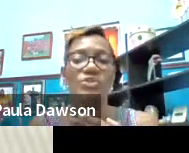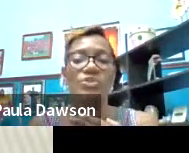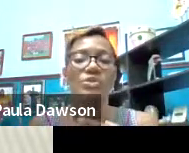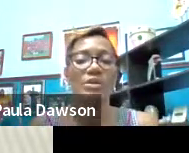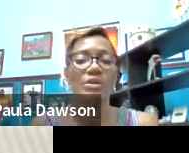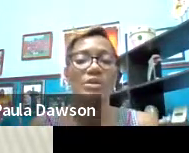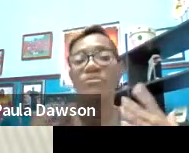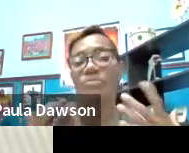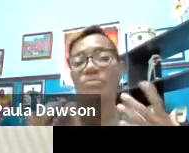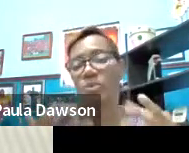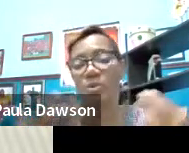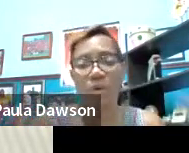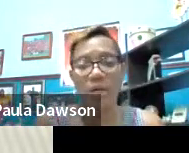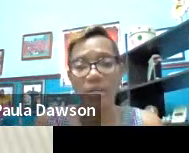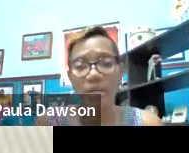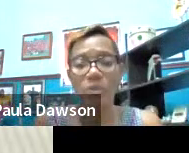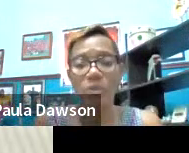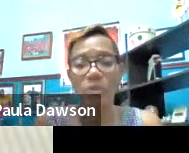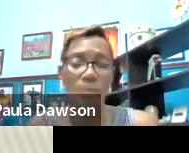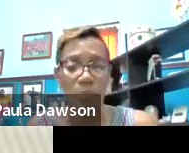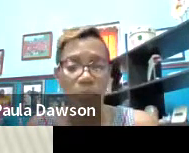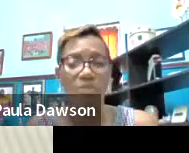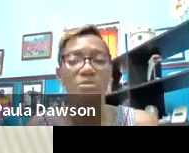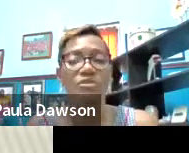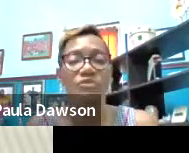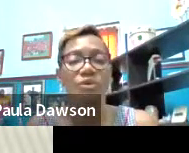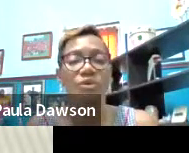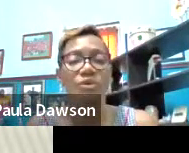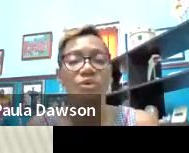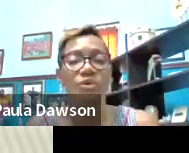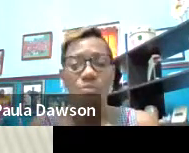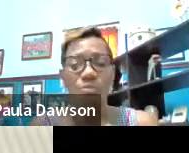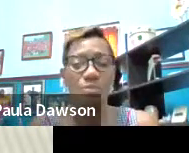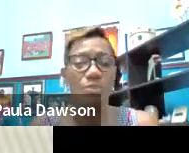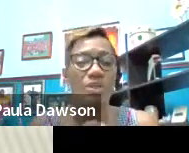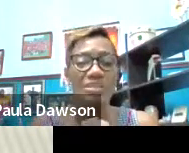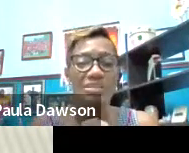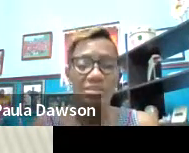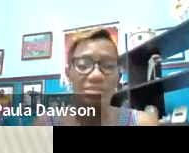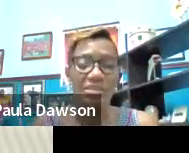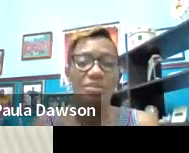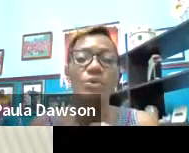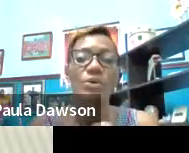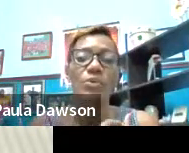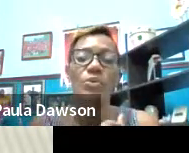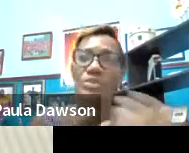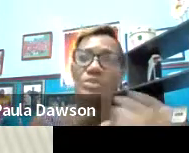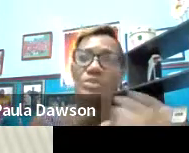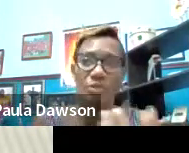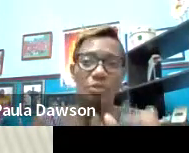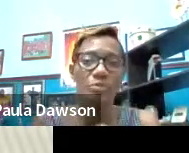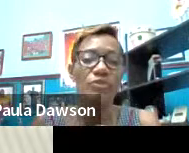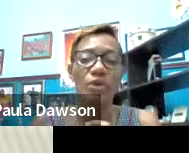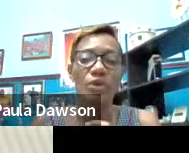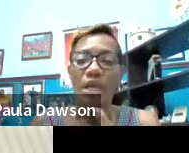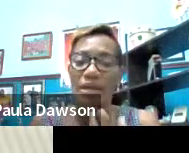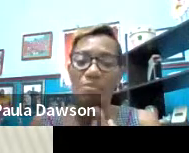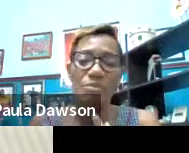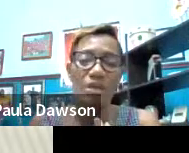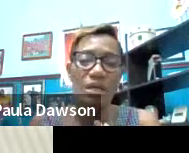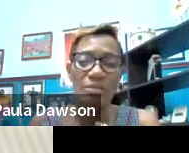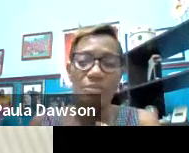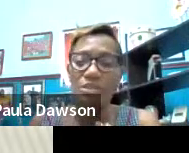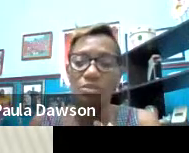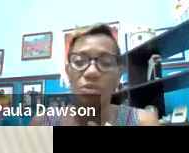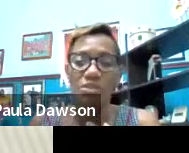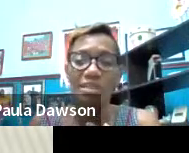and stroke. We have people who are walking, who couldn't walk properly before, and people who are sitting, who couldn't sit properly before. I